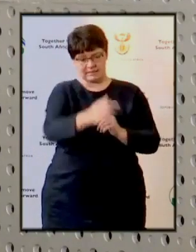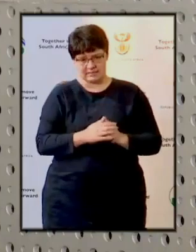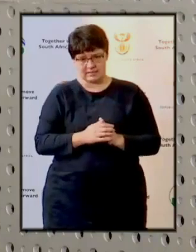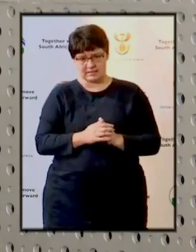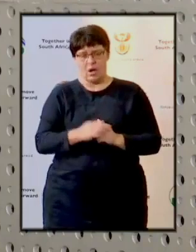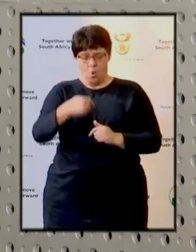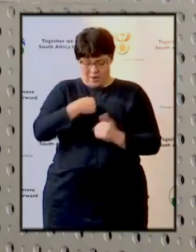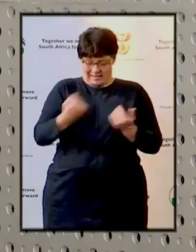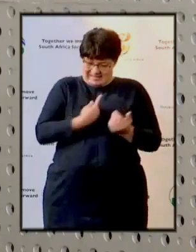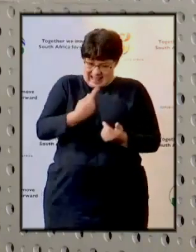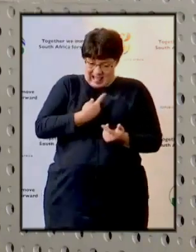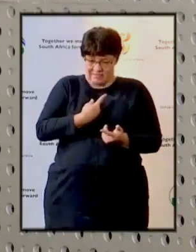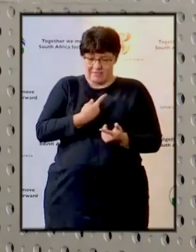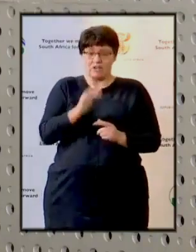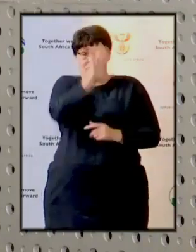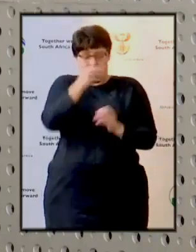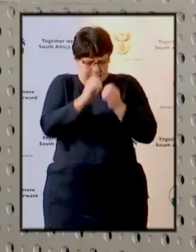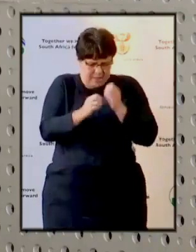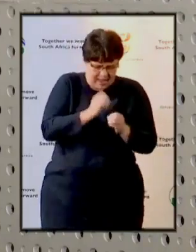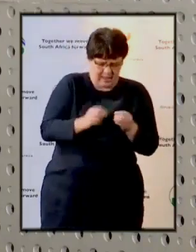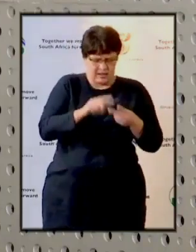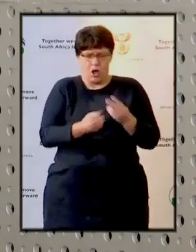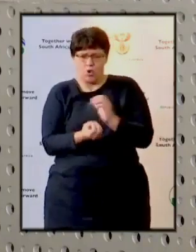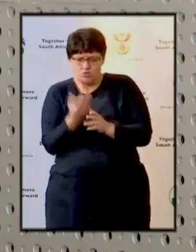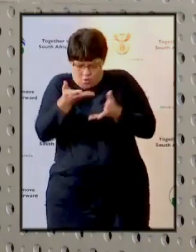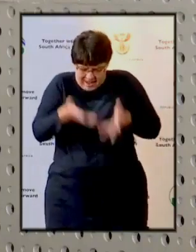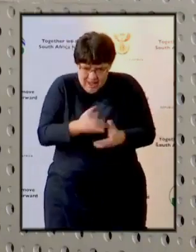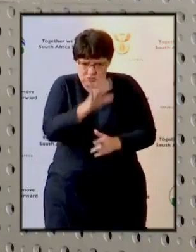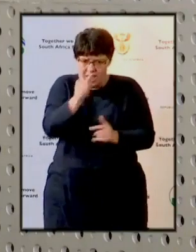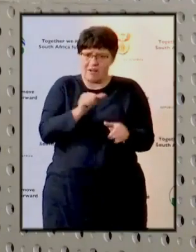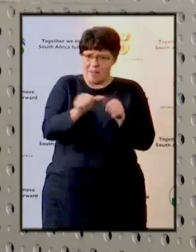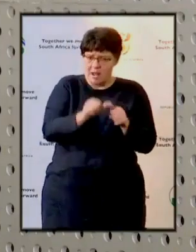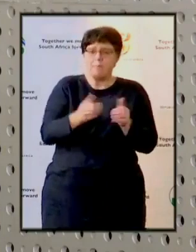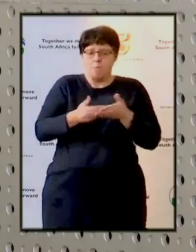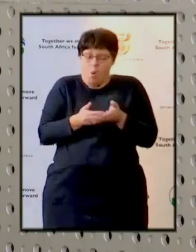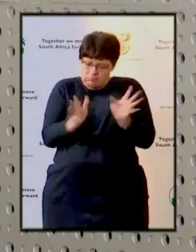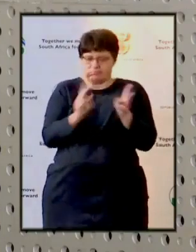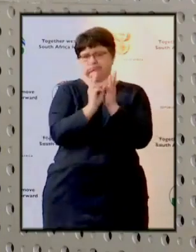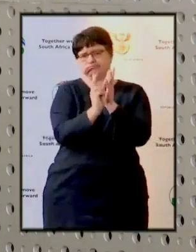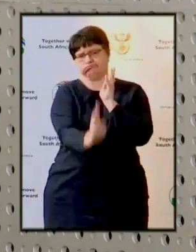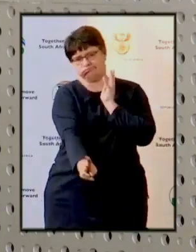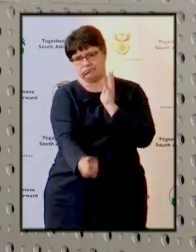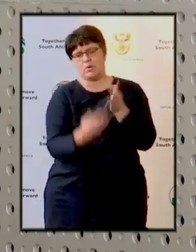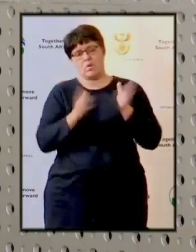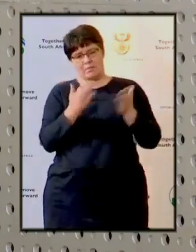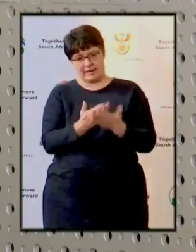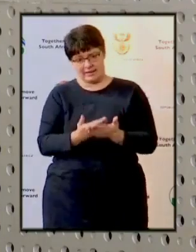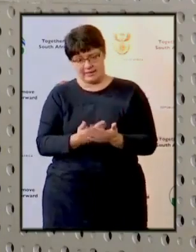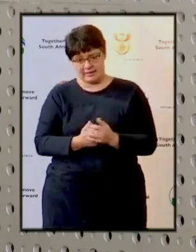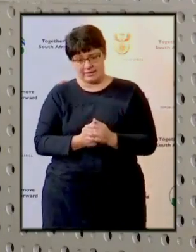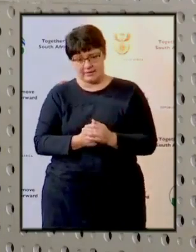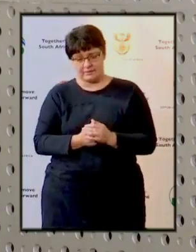grow in South Africa will be opened for a wider range of products. And we've